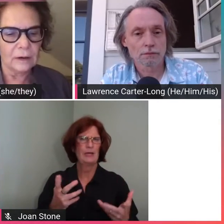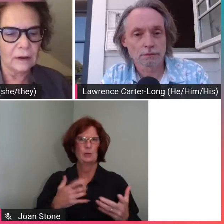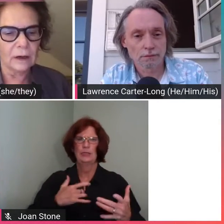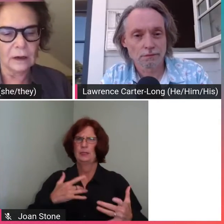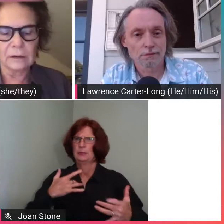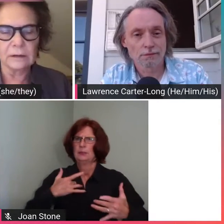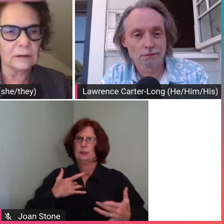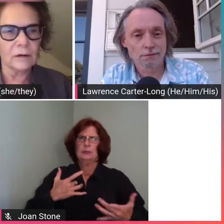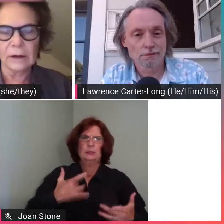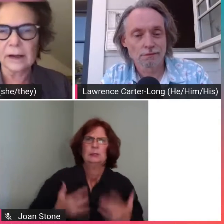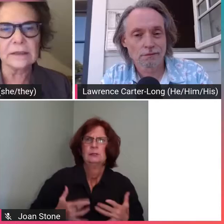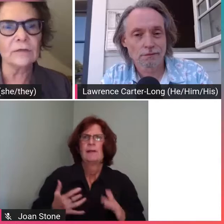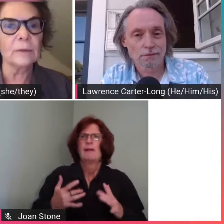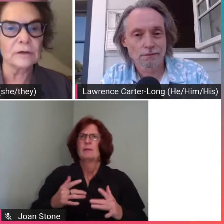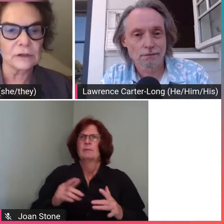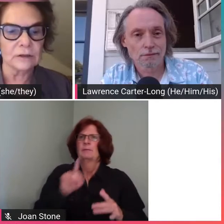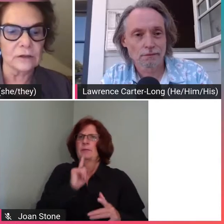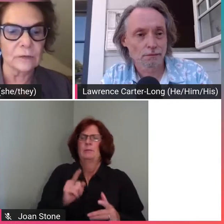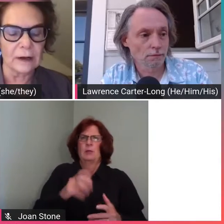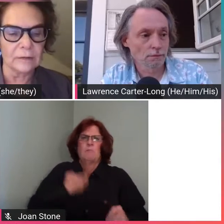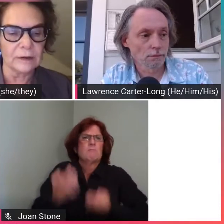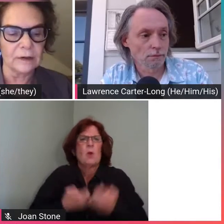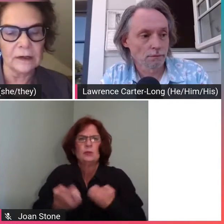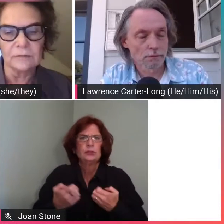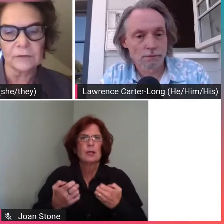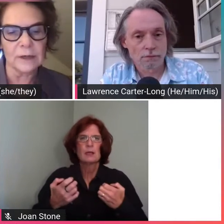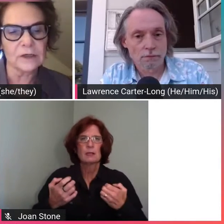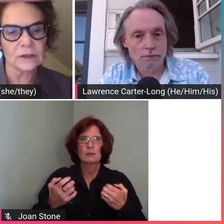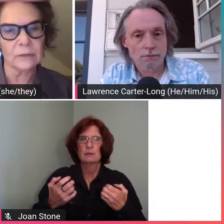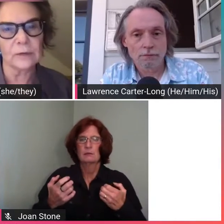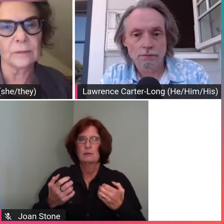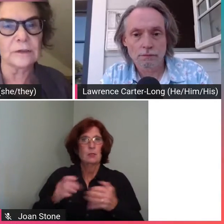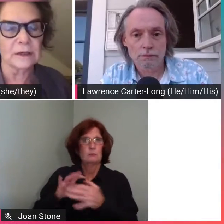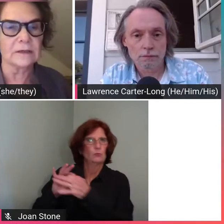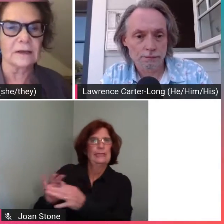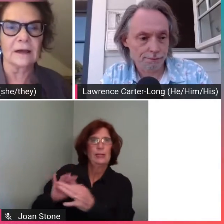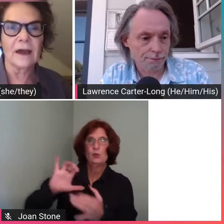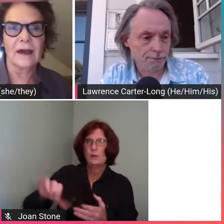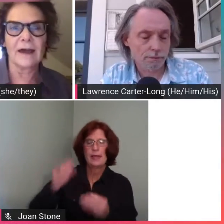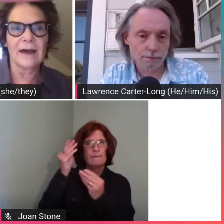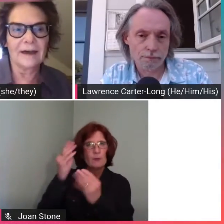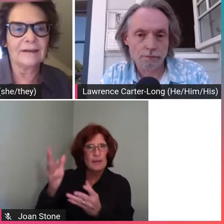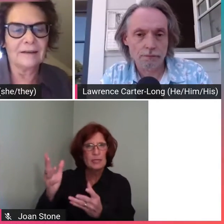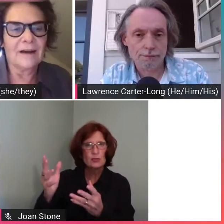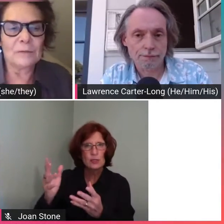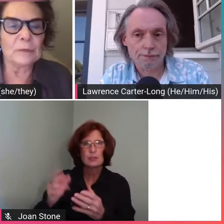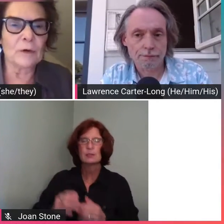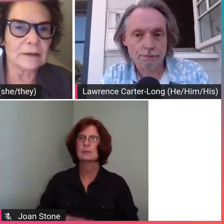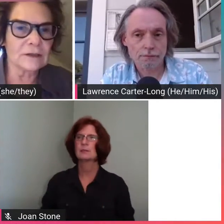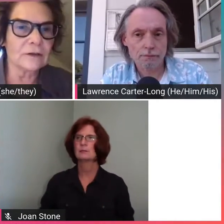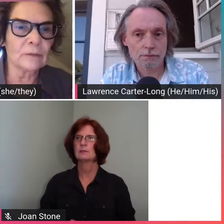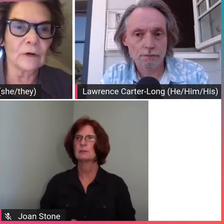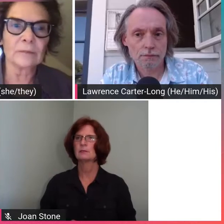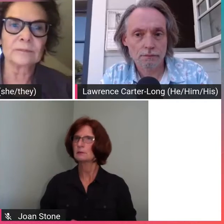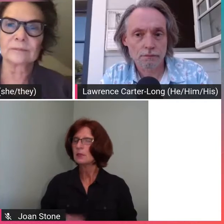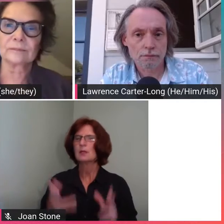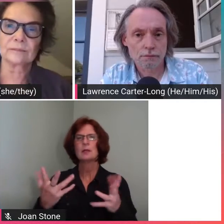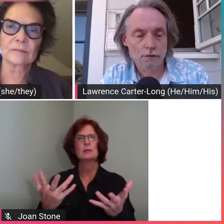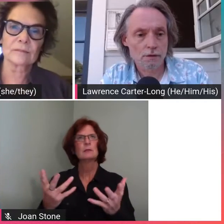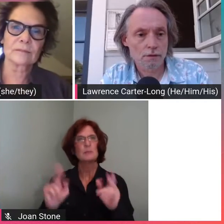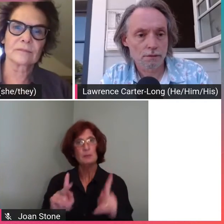of all kinds of emotions around the information that we were presenting, and people wanted to learn